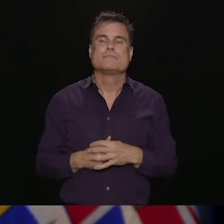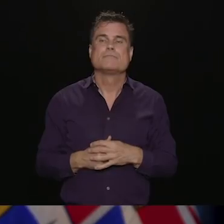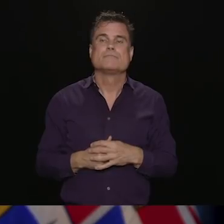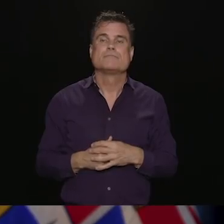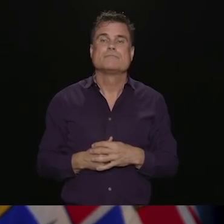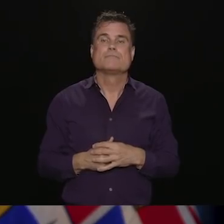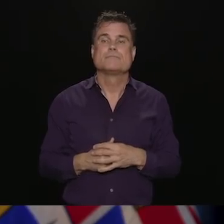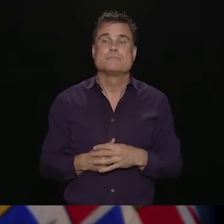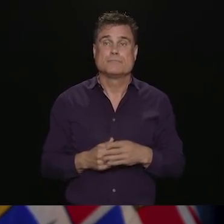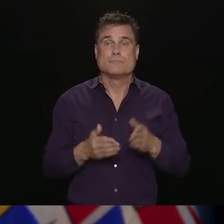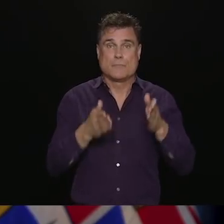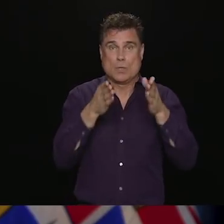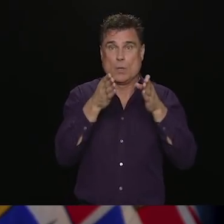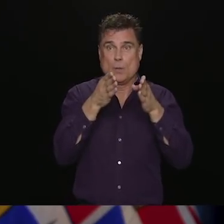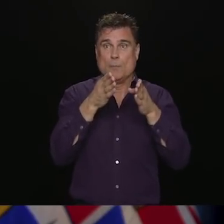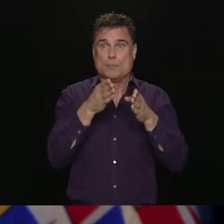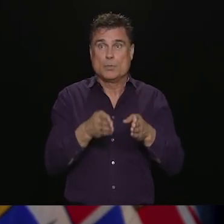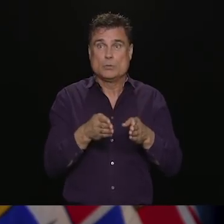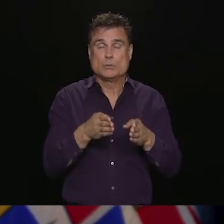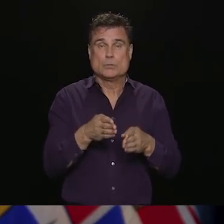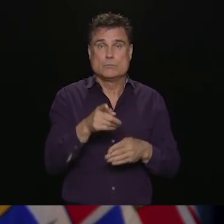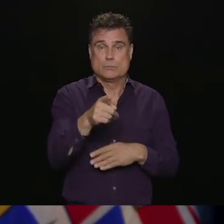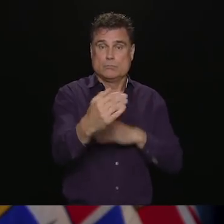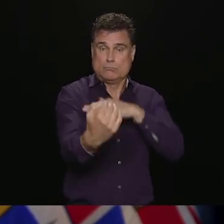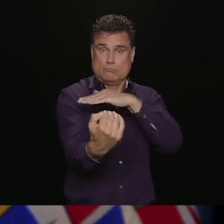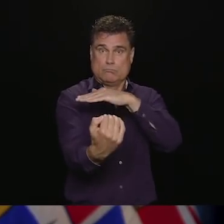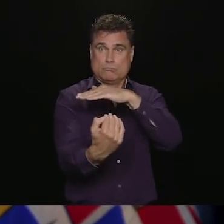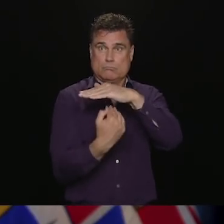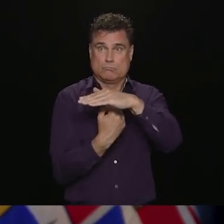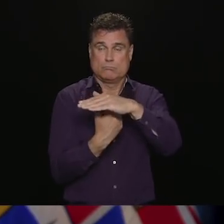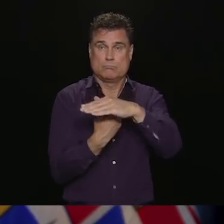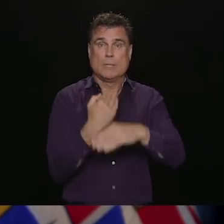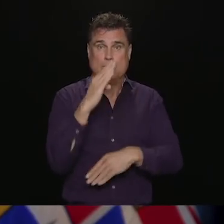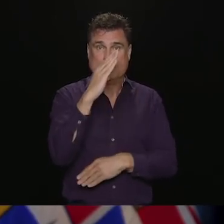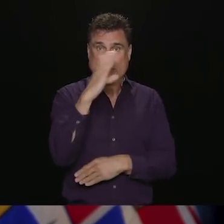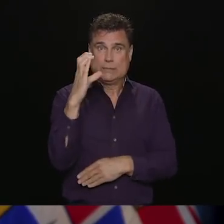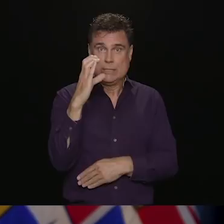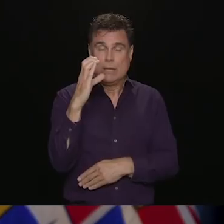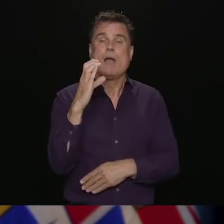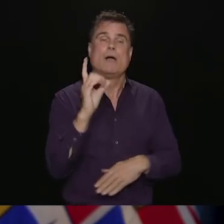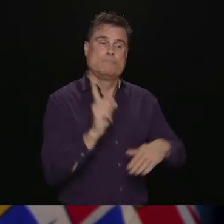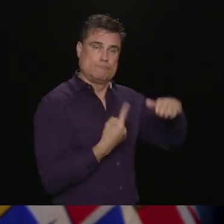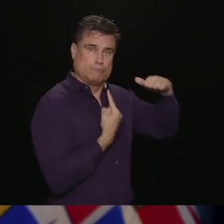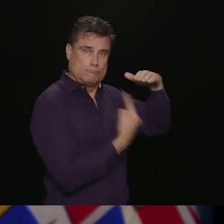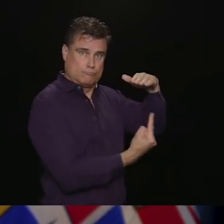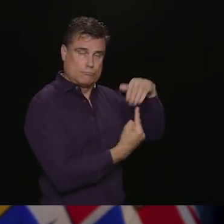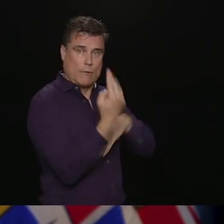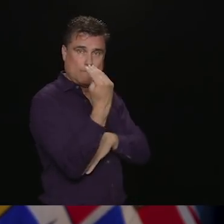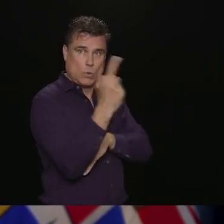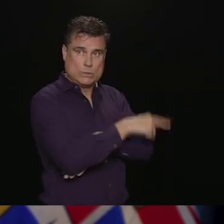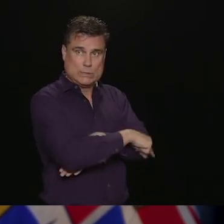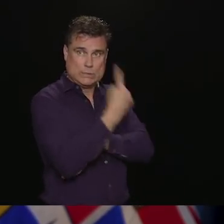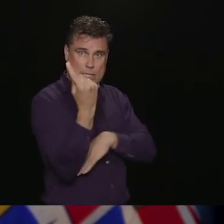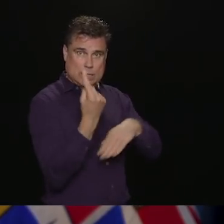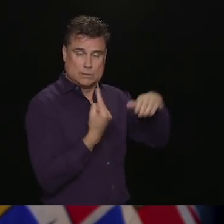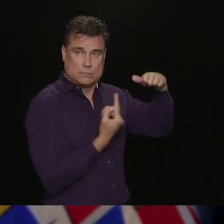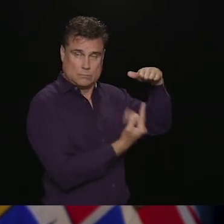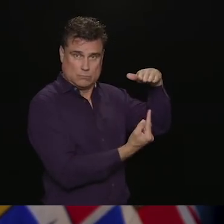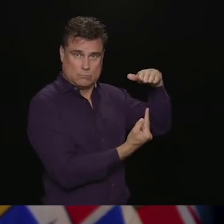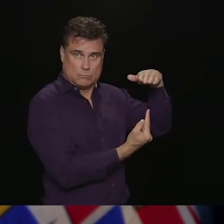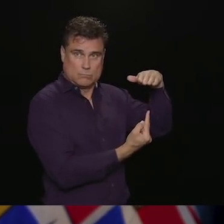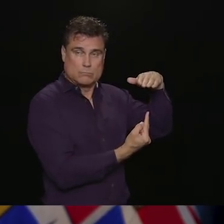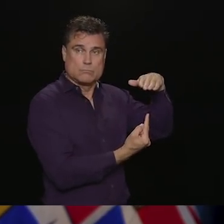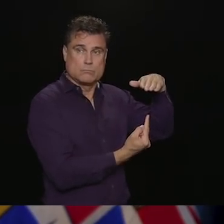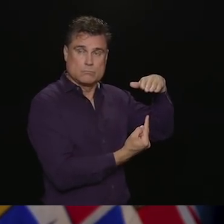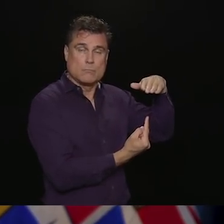to monitor myself carefully for symptoms, but I was not in quarantine myself. So it's not like everybody in the whole household needs to be